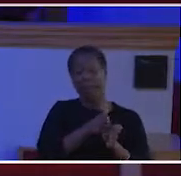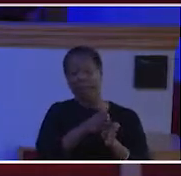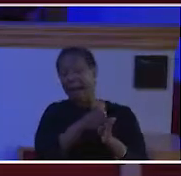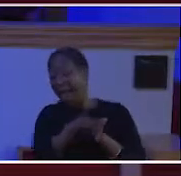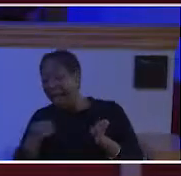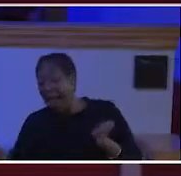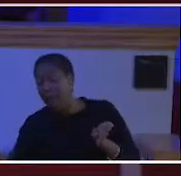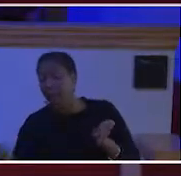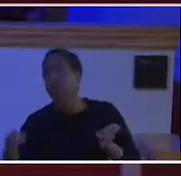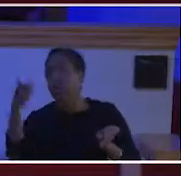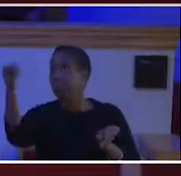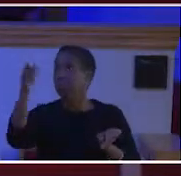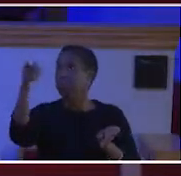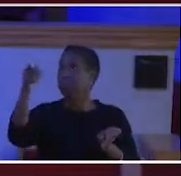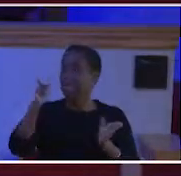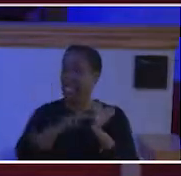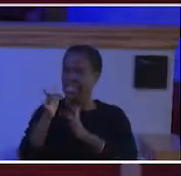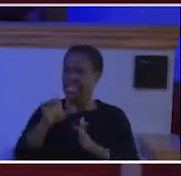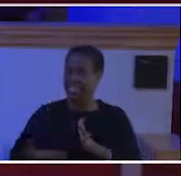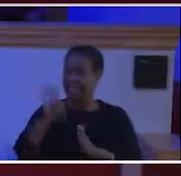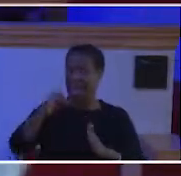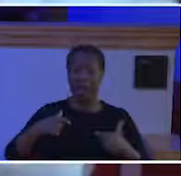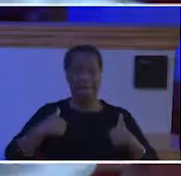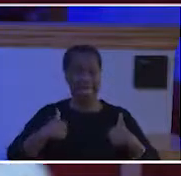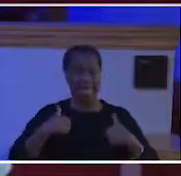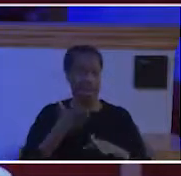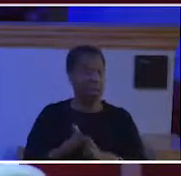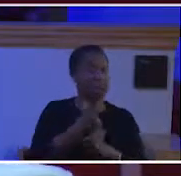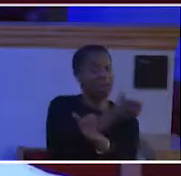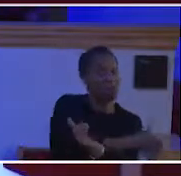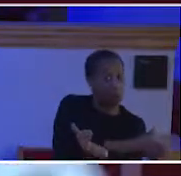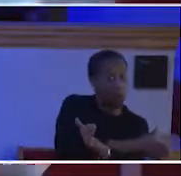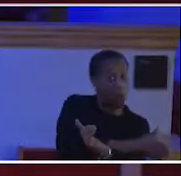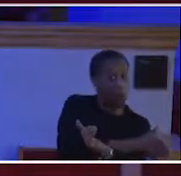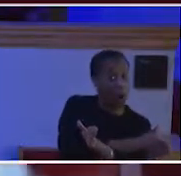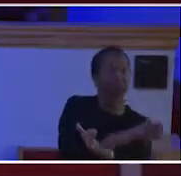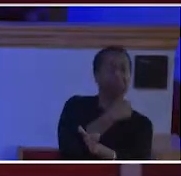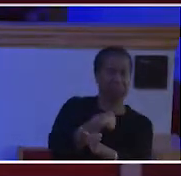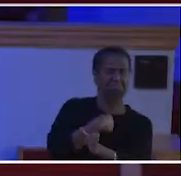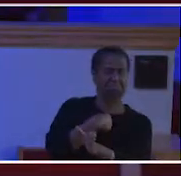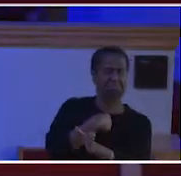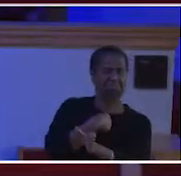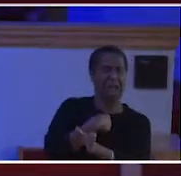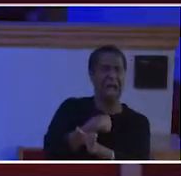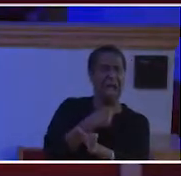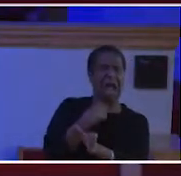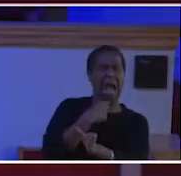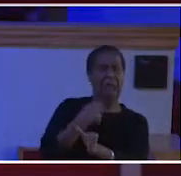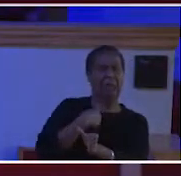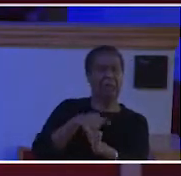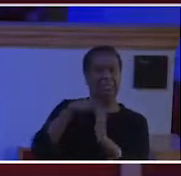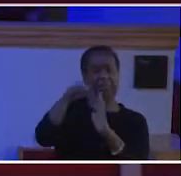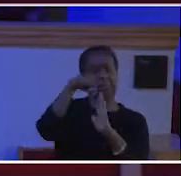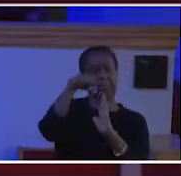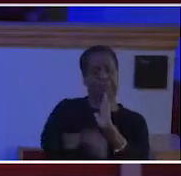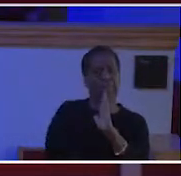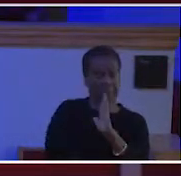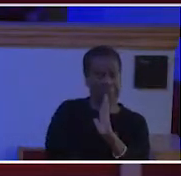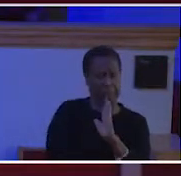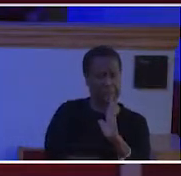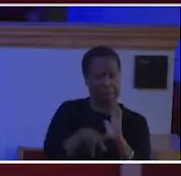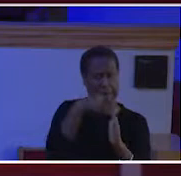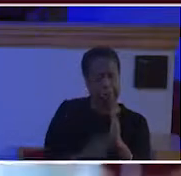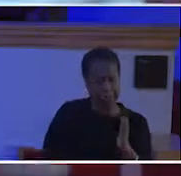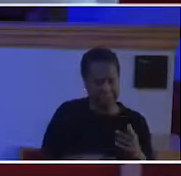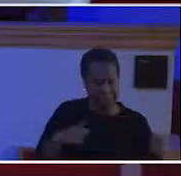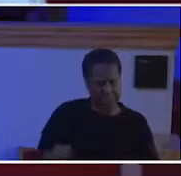Christ, he found me. Before Christ, I was sinking deep in